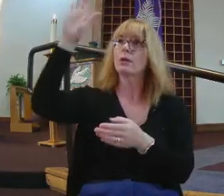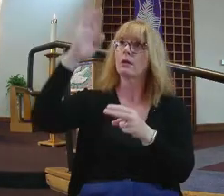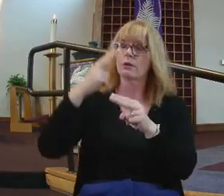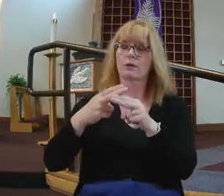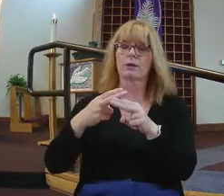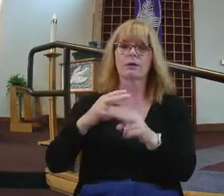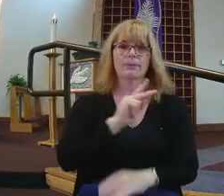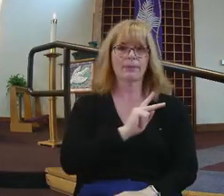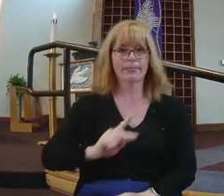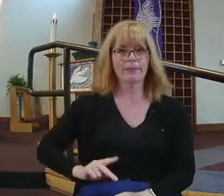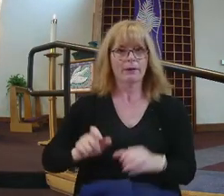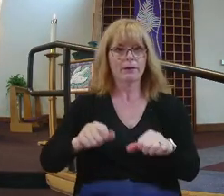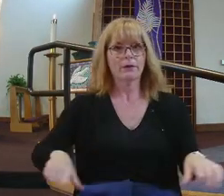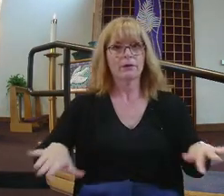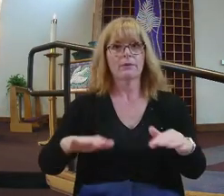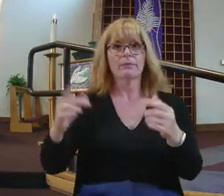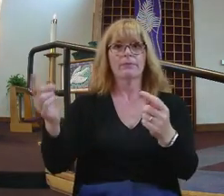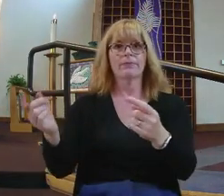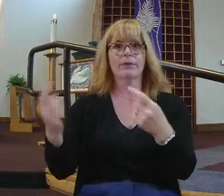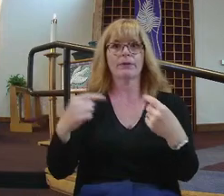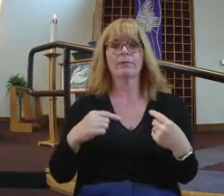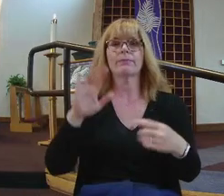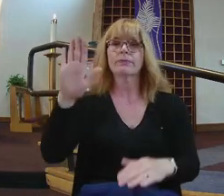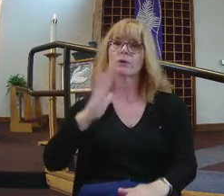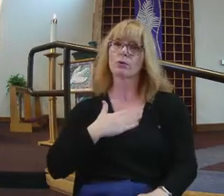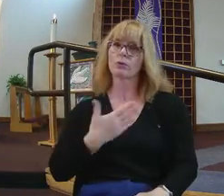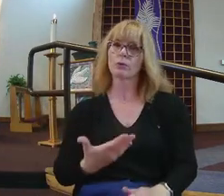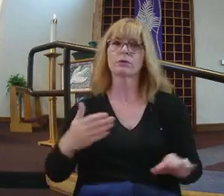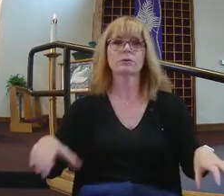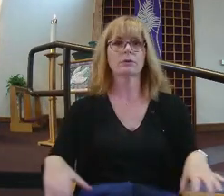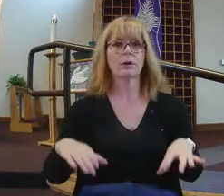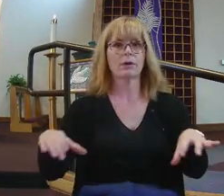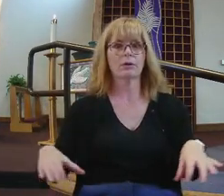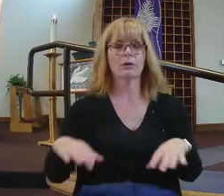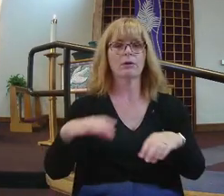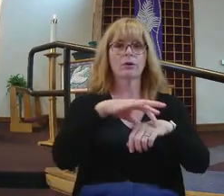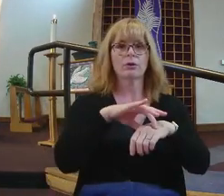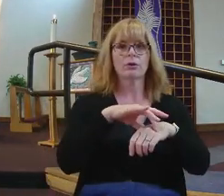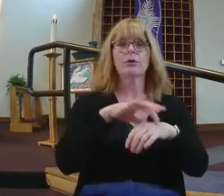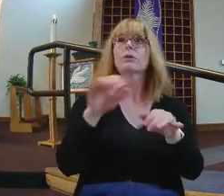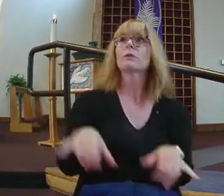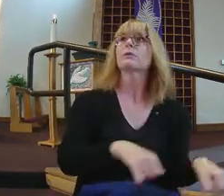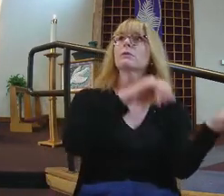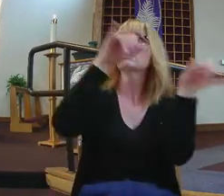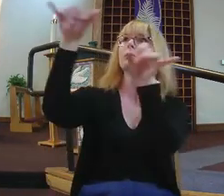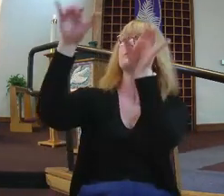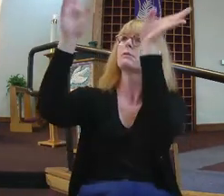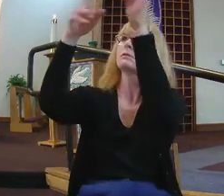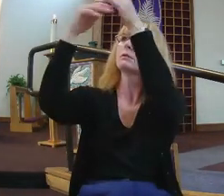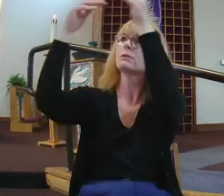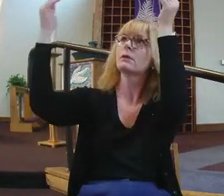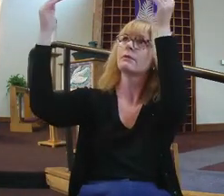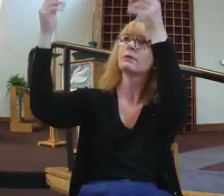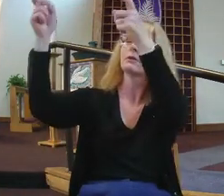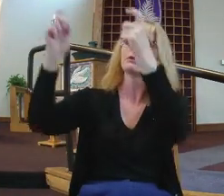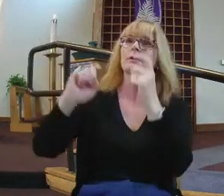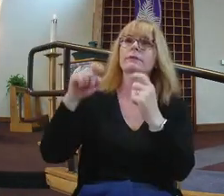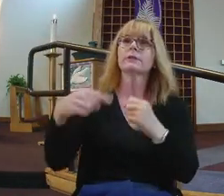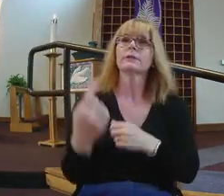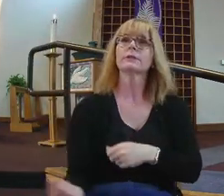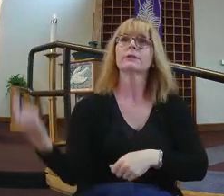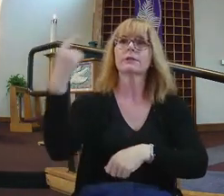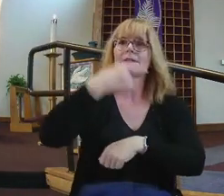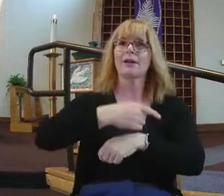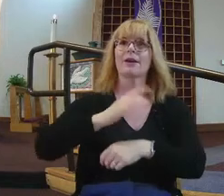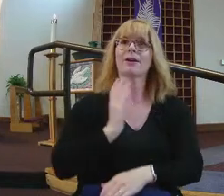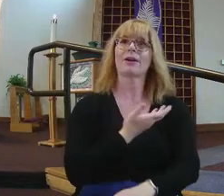name. Thy kingdom come, thy will be done, on earth as it is in heaven. Give